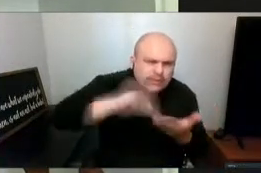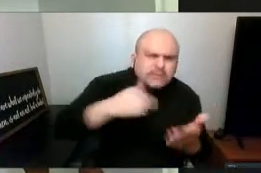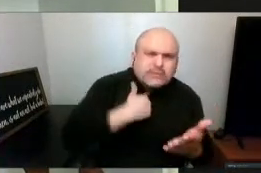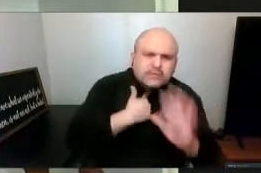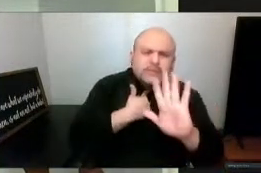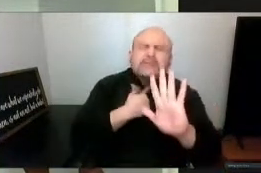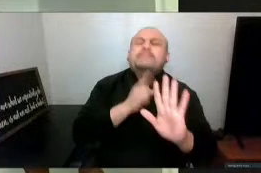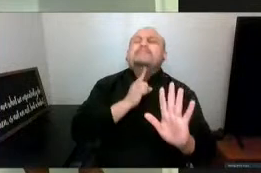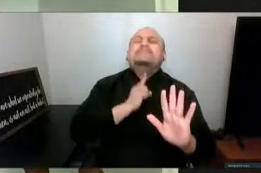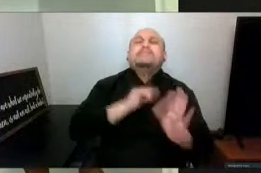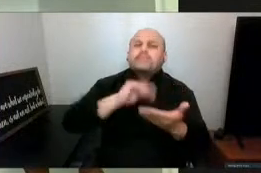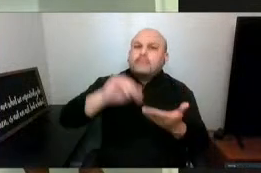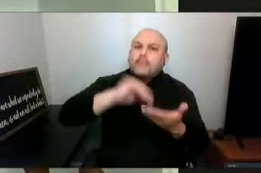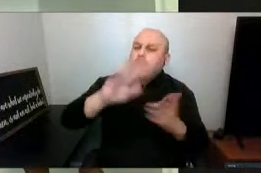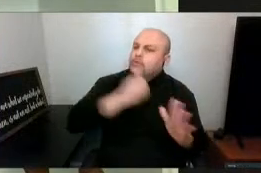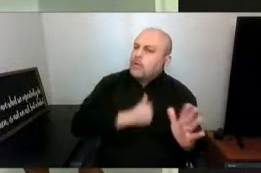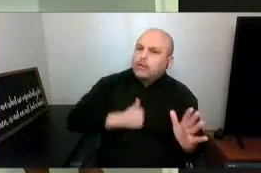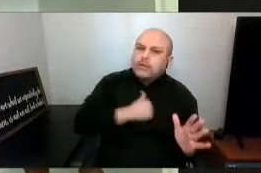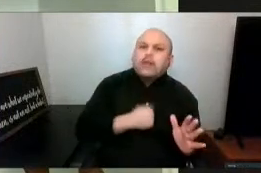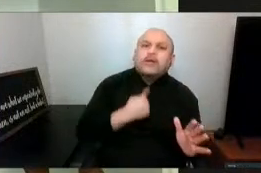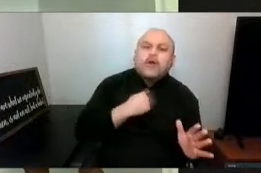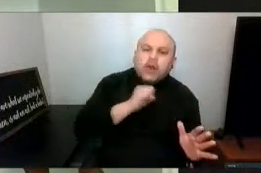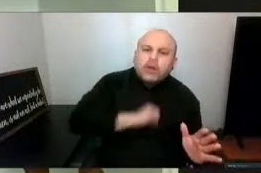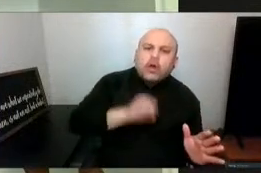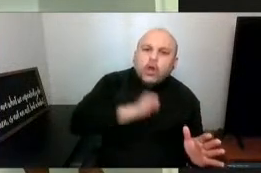Sorry about that.